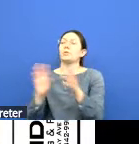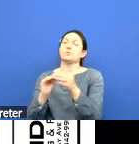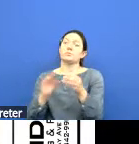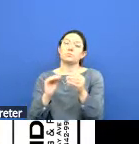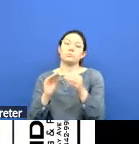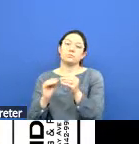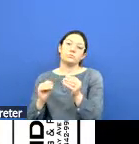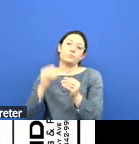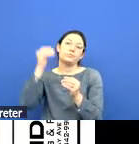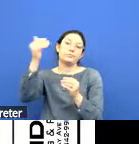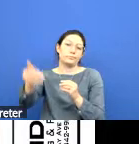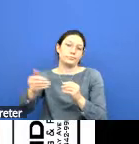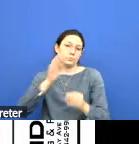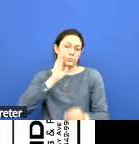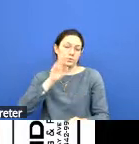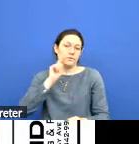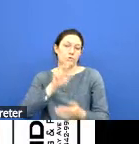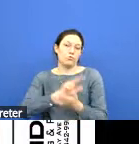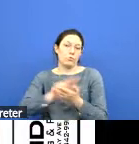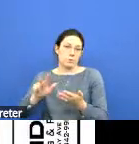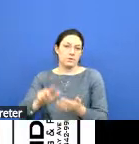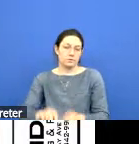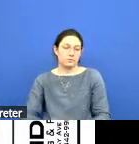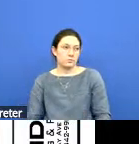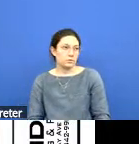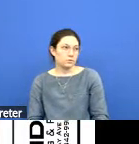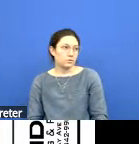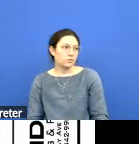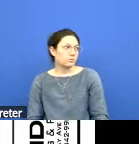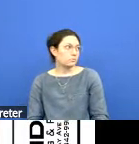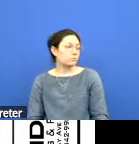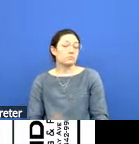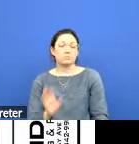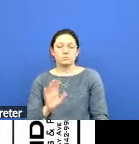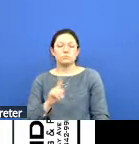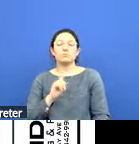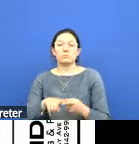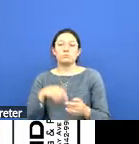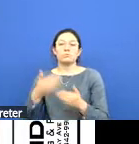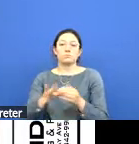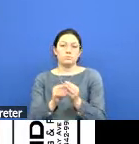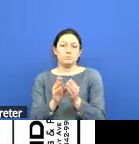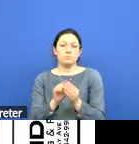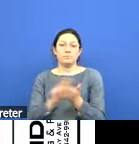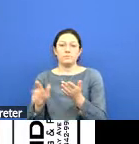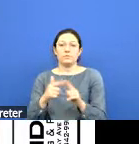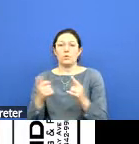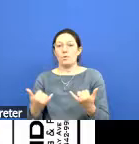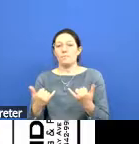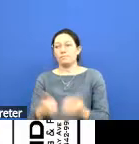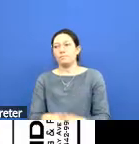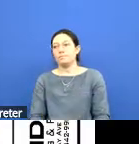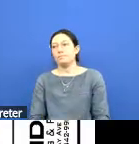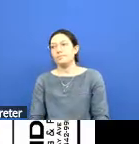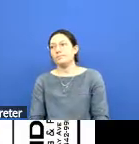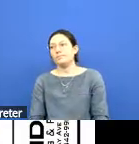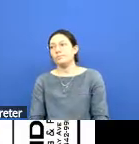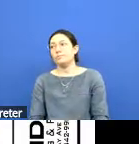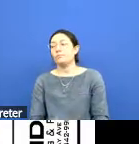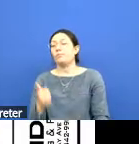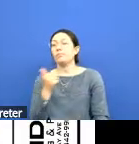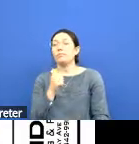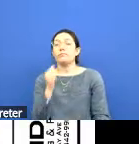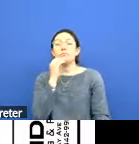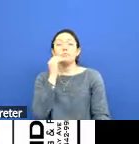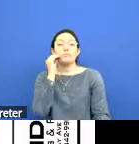hearing open for 3 weeks till the next meeting, which is 3 weeks from today. Did we have any